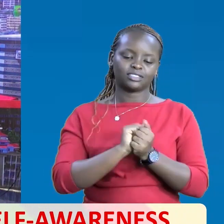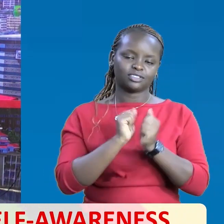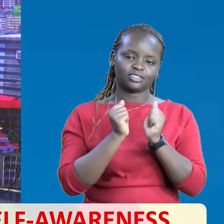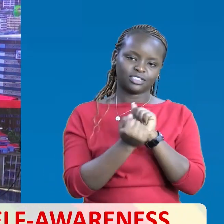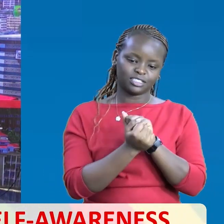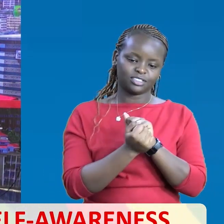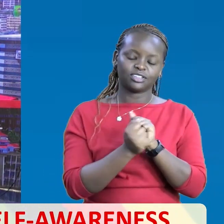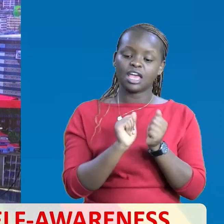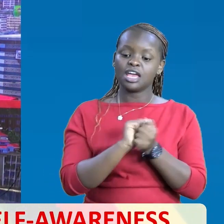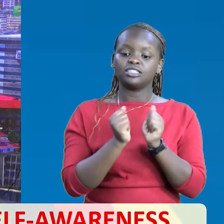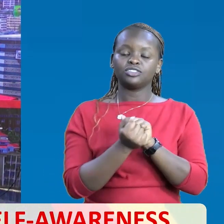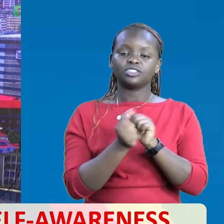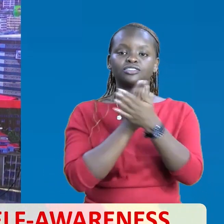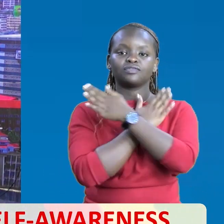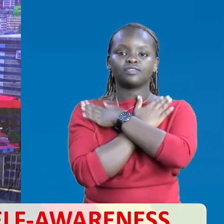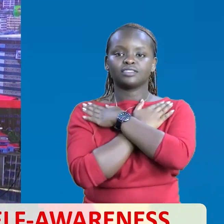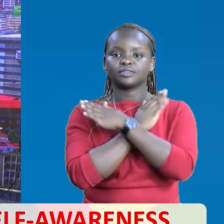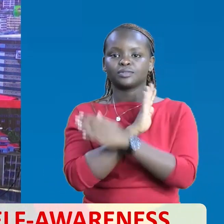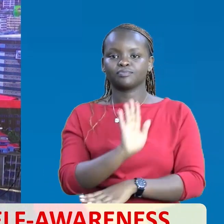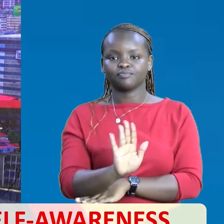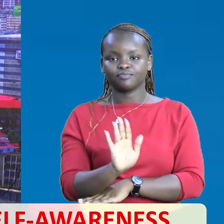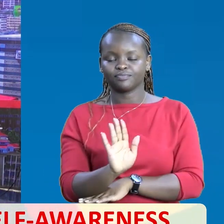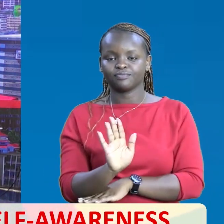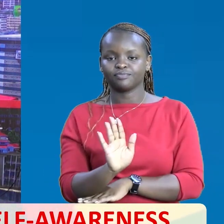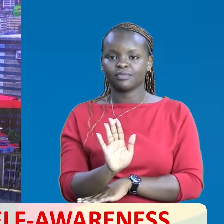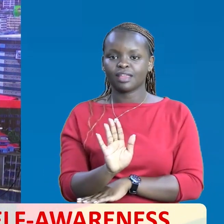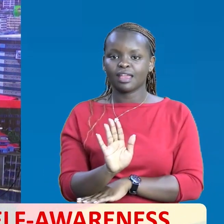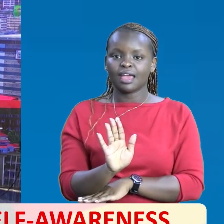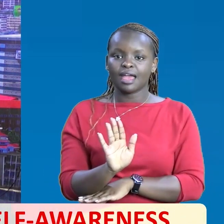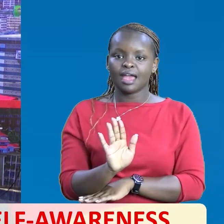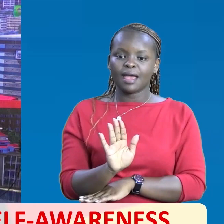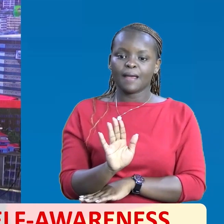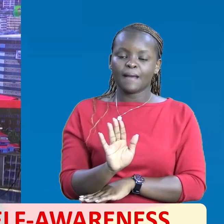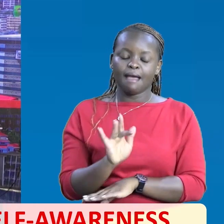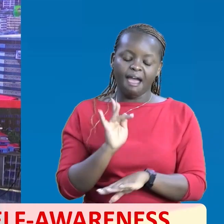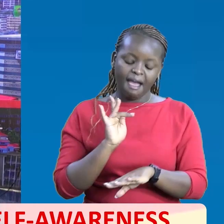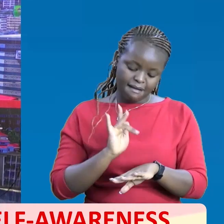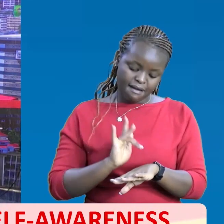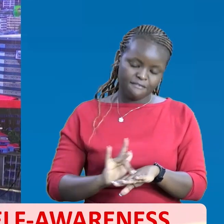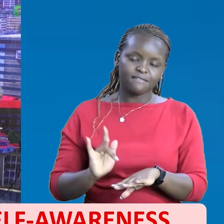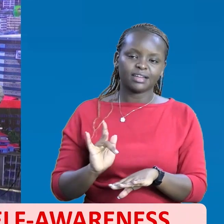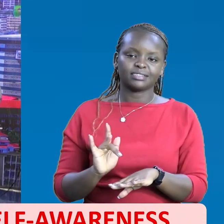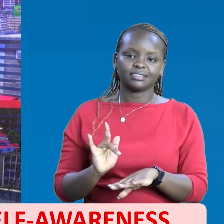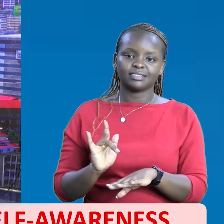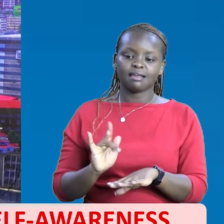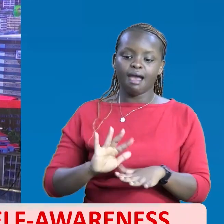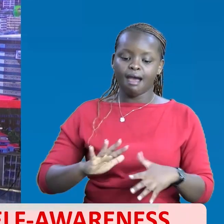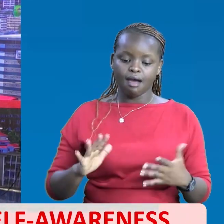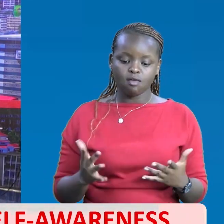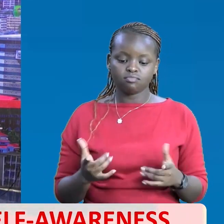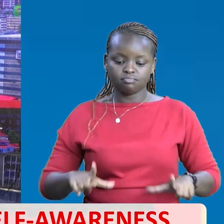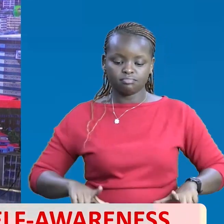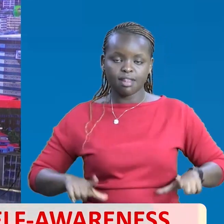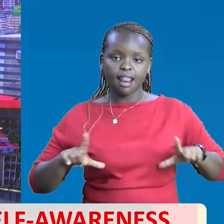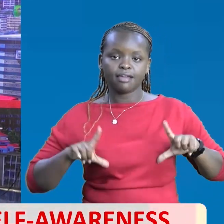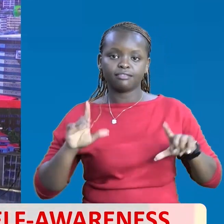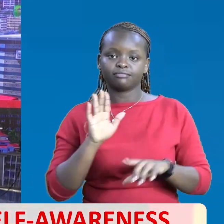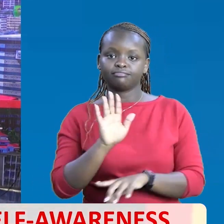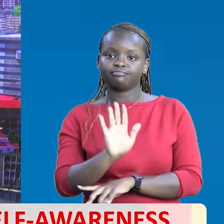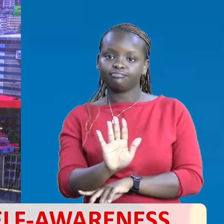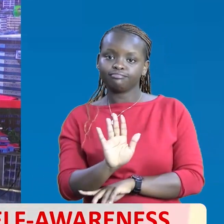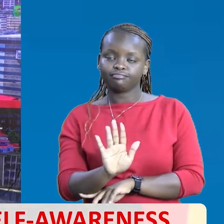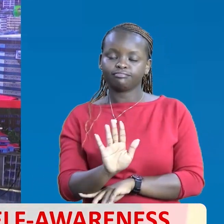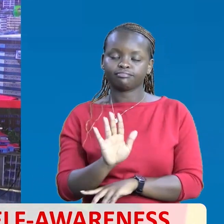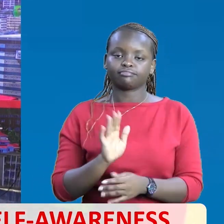badilisha your circle of friends, sawa, because one or another they affect the way you live your life. That is depending